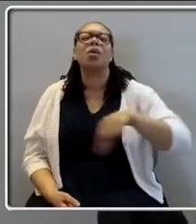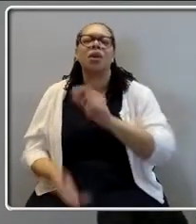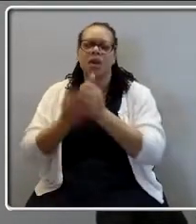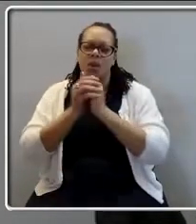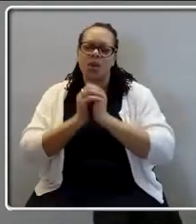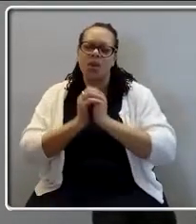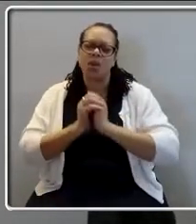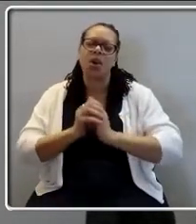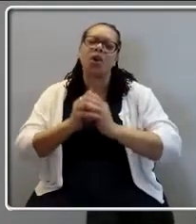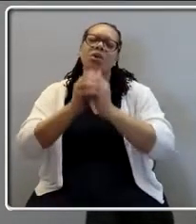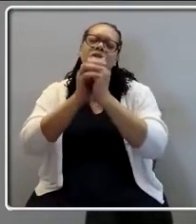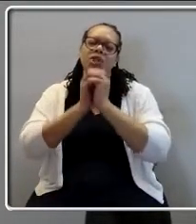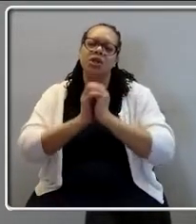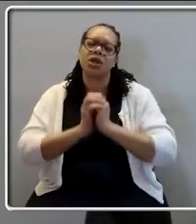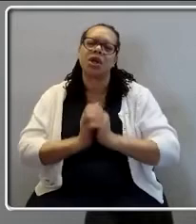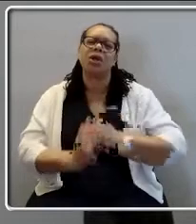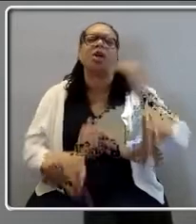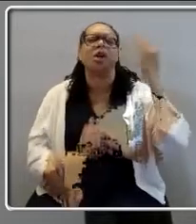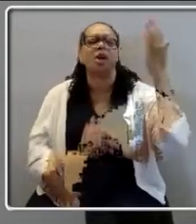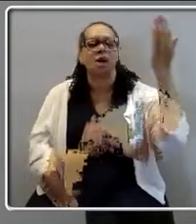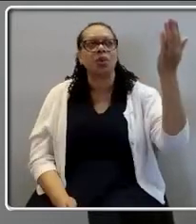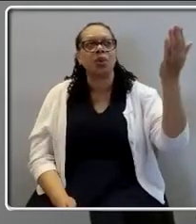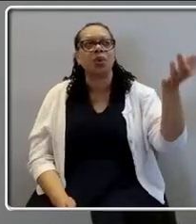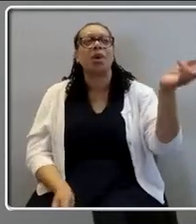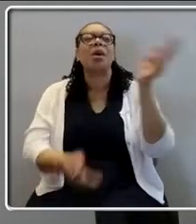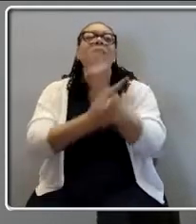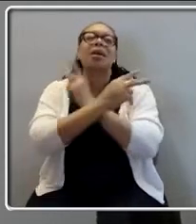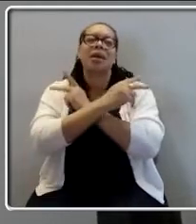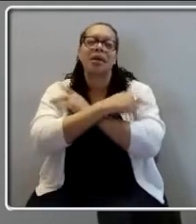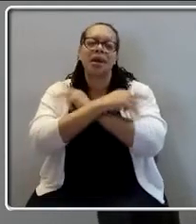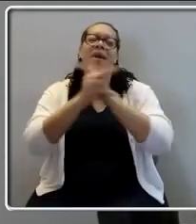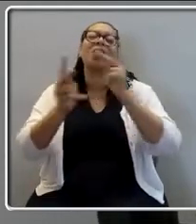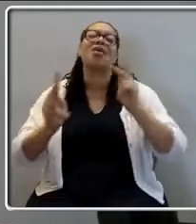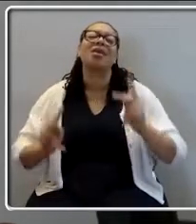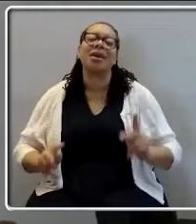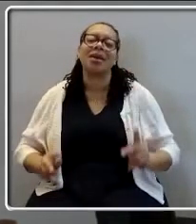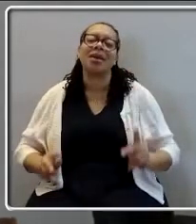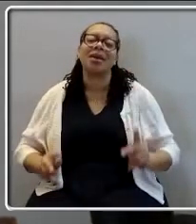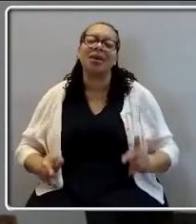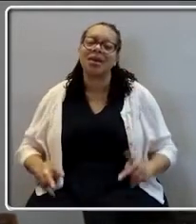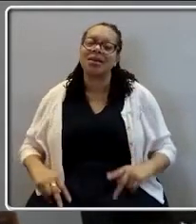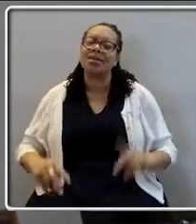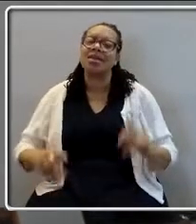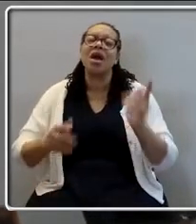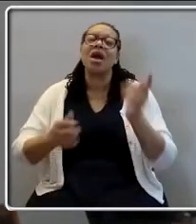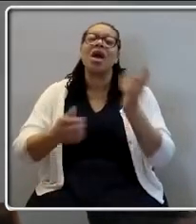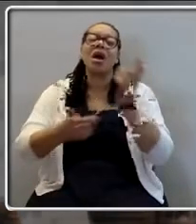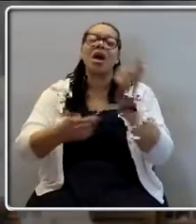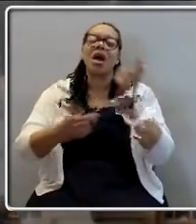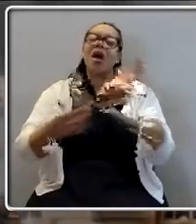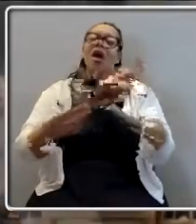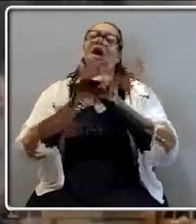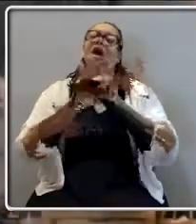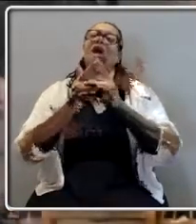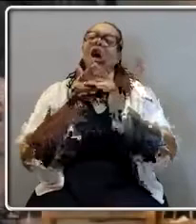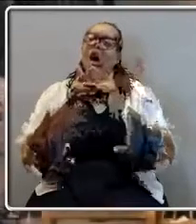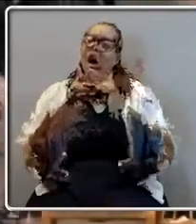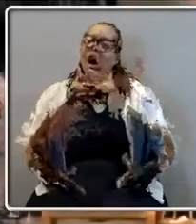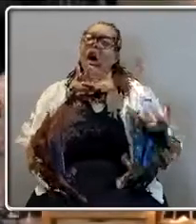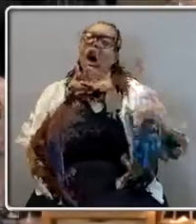worship you. King of kings and Lord of lords. Lord of lords. We worship you. We